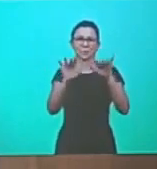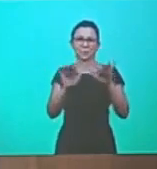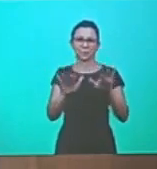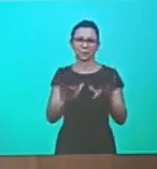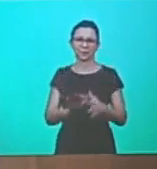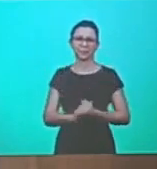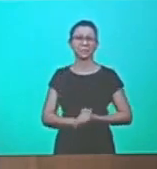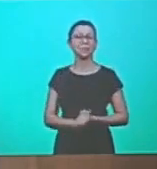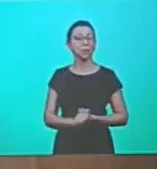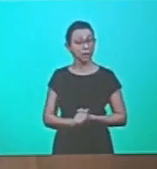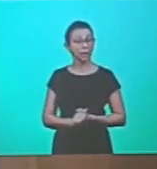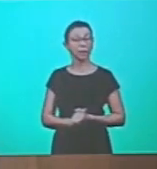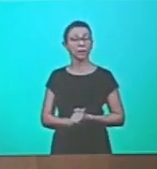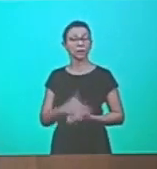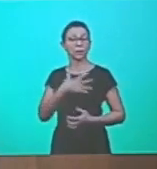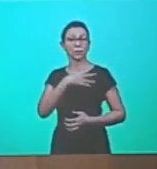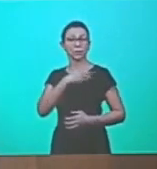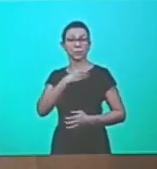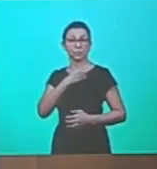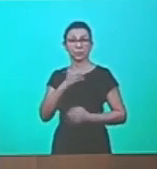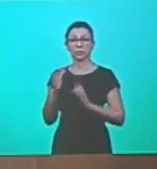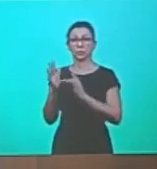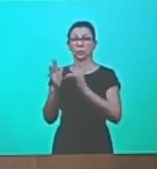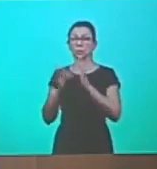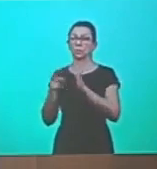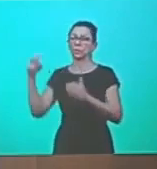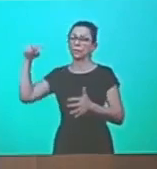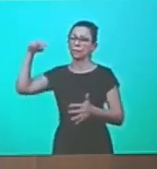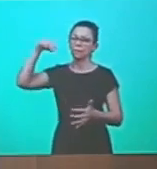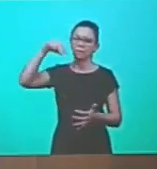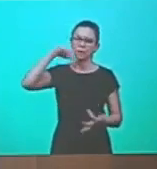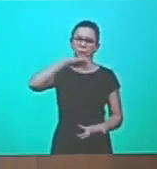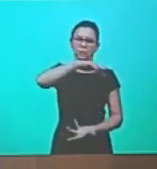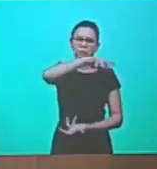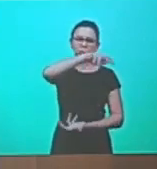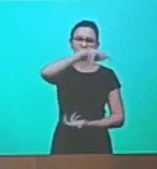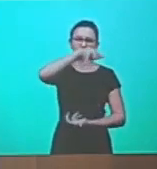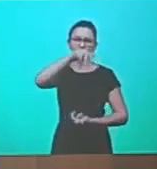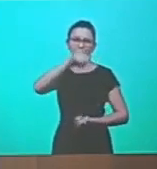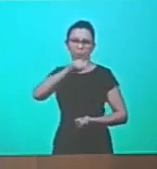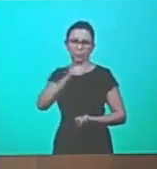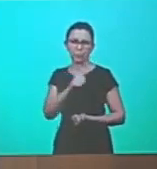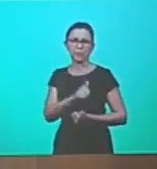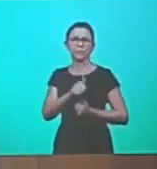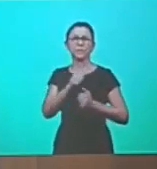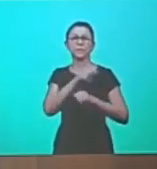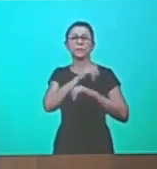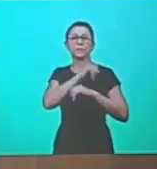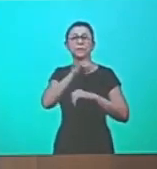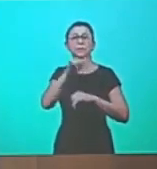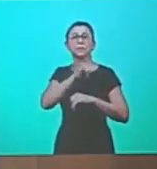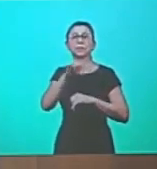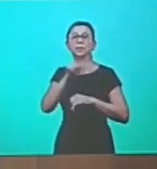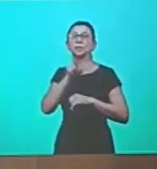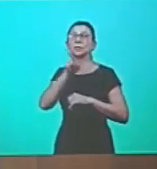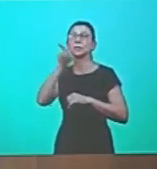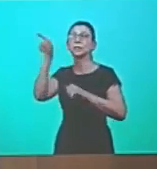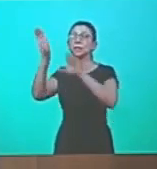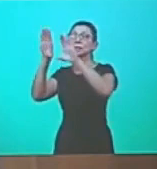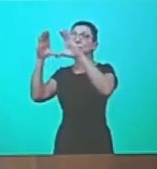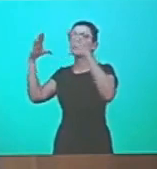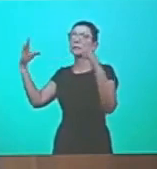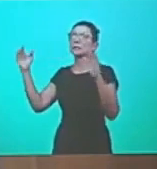He nominated us so that we could receive this blessing. His son, Jesus, he came to the earth and